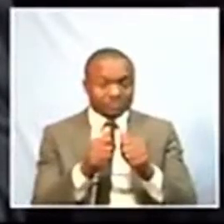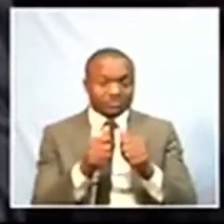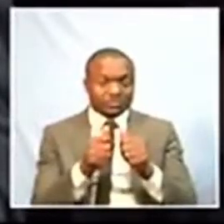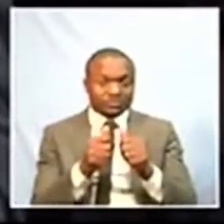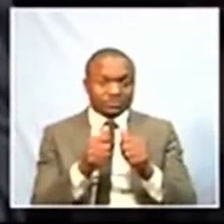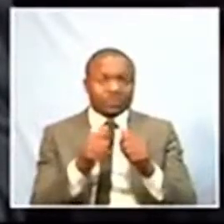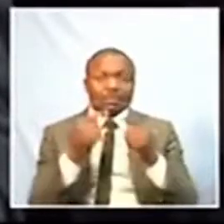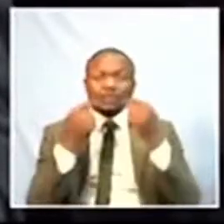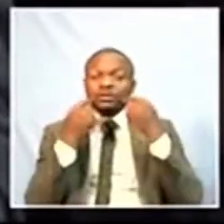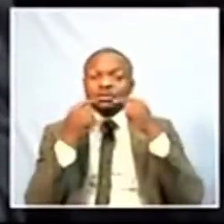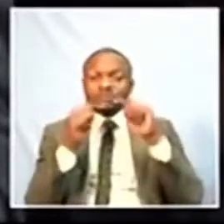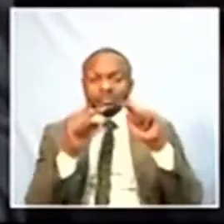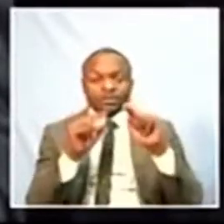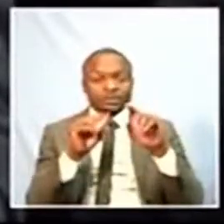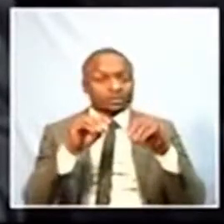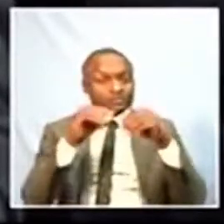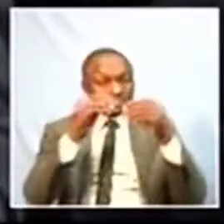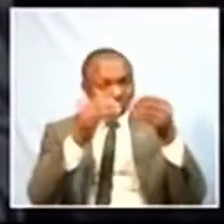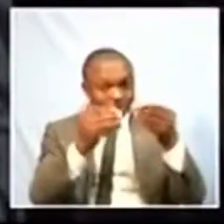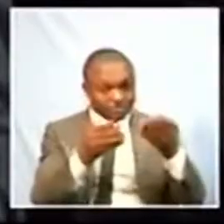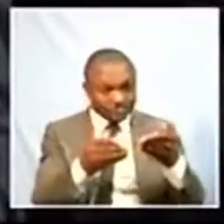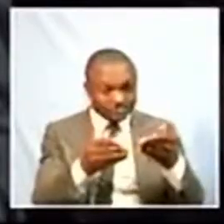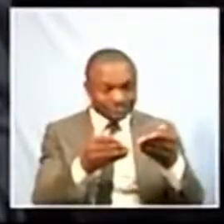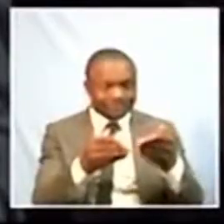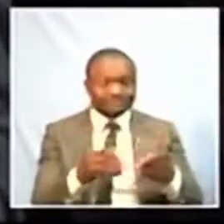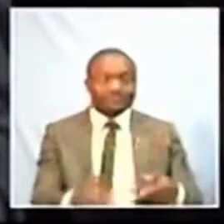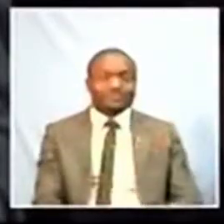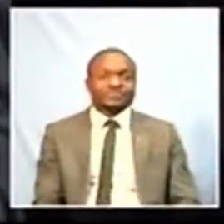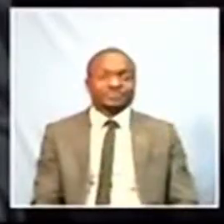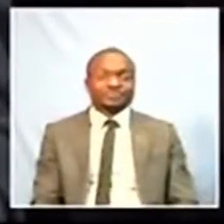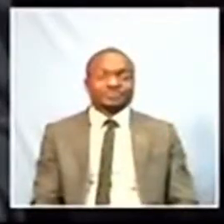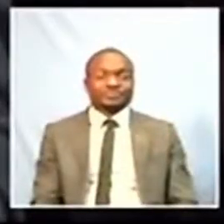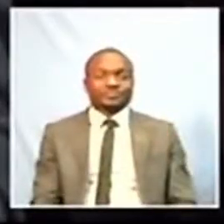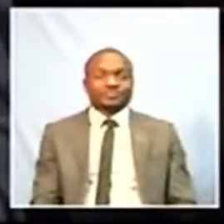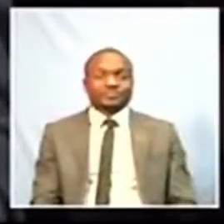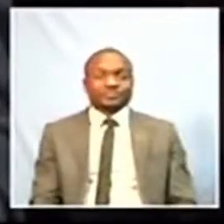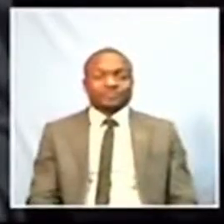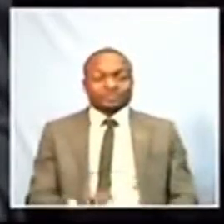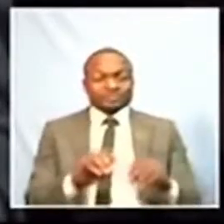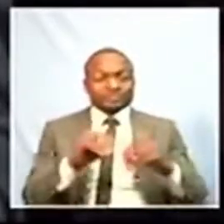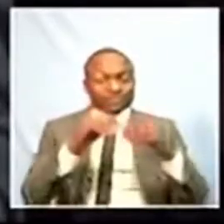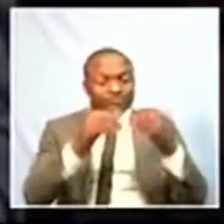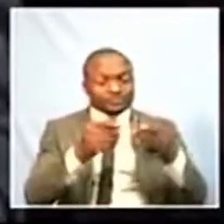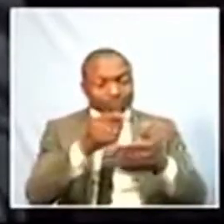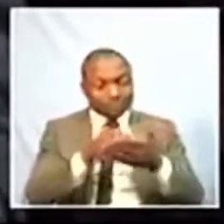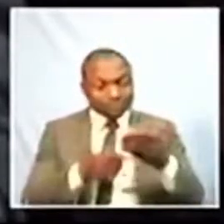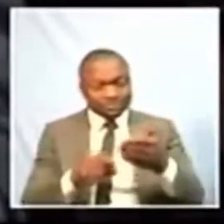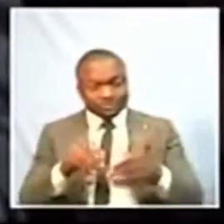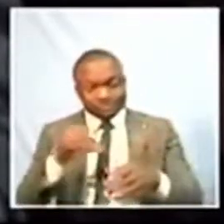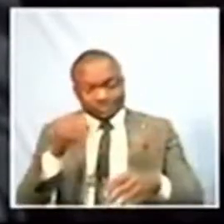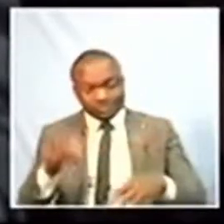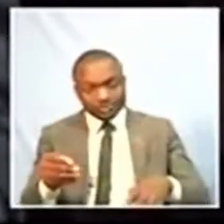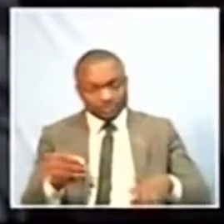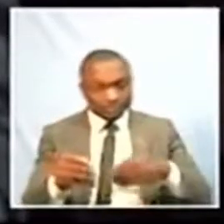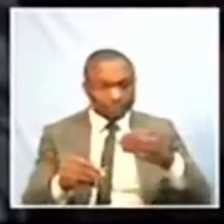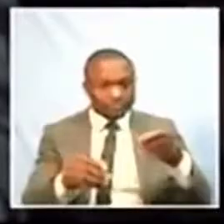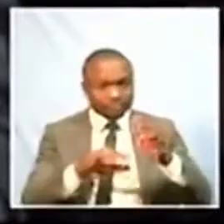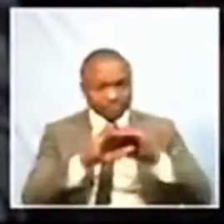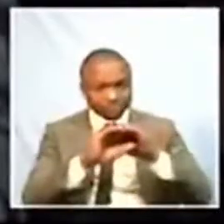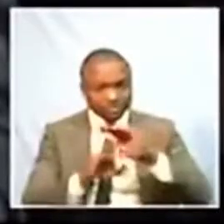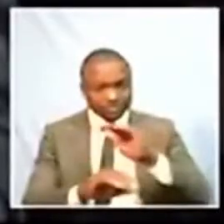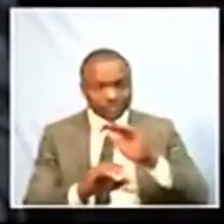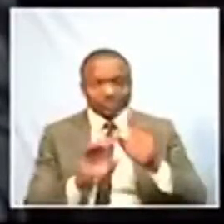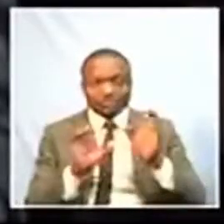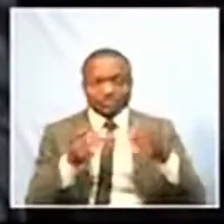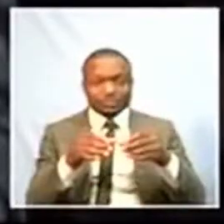moment, for the analysis of the allocation of what has been spent under community,